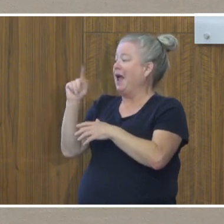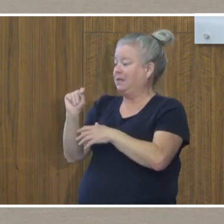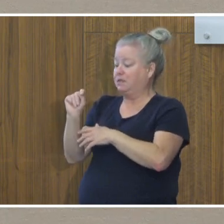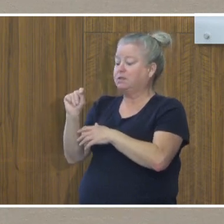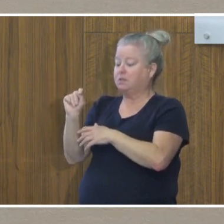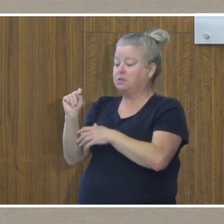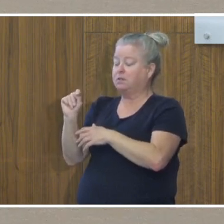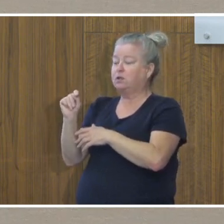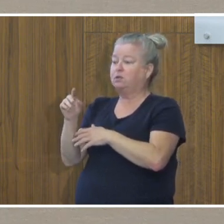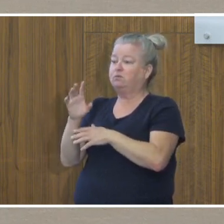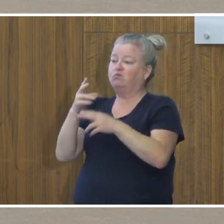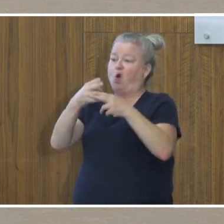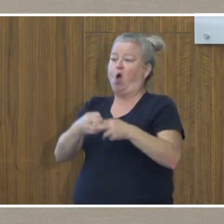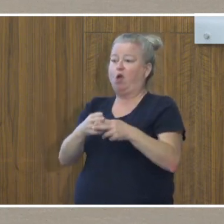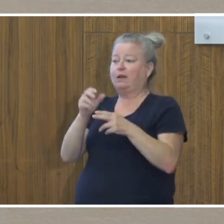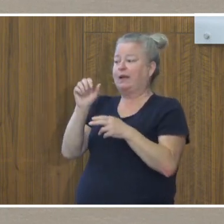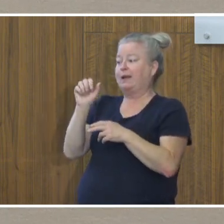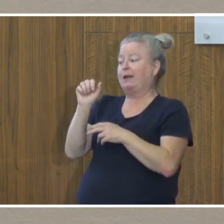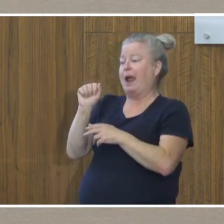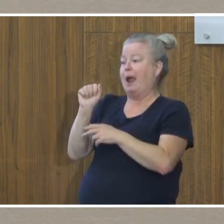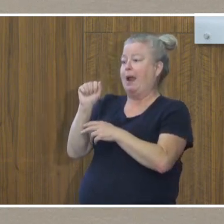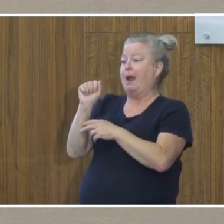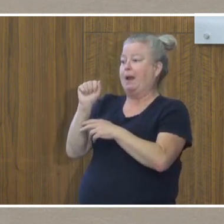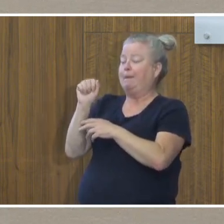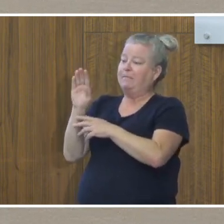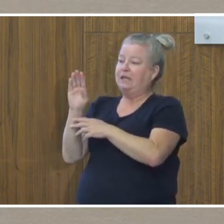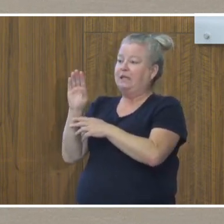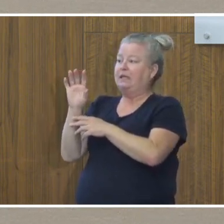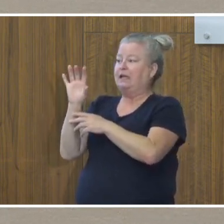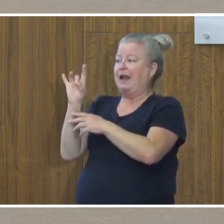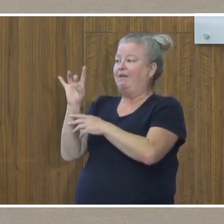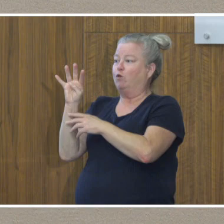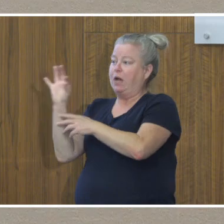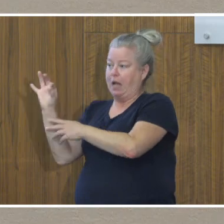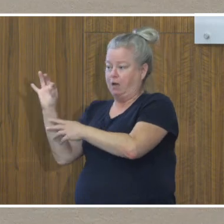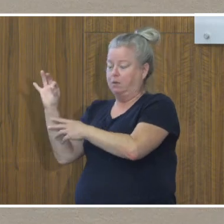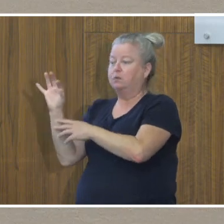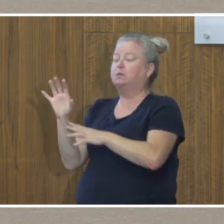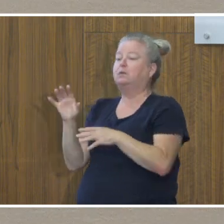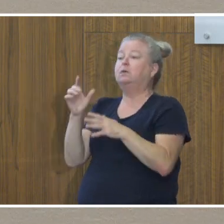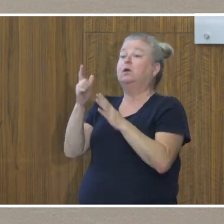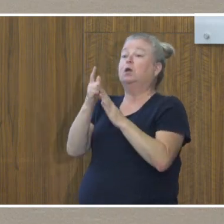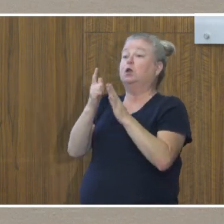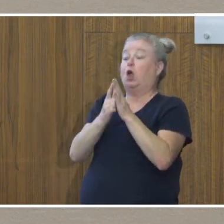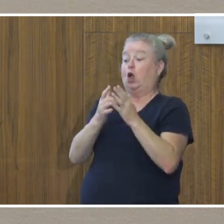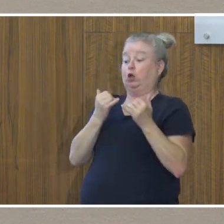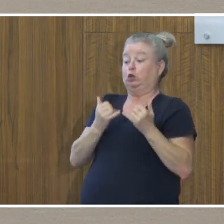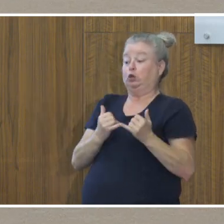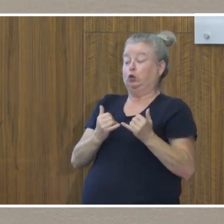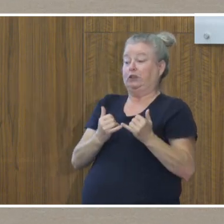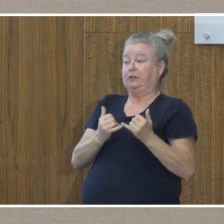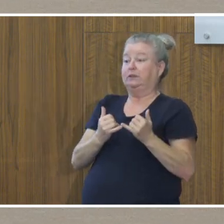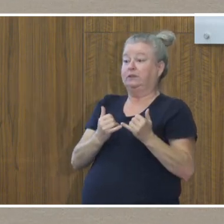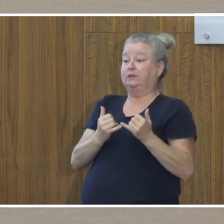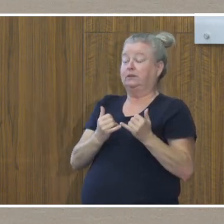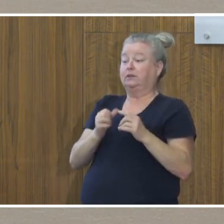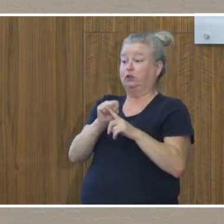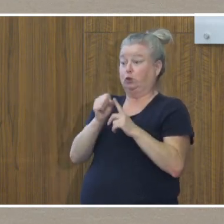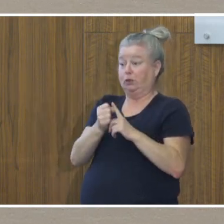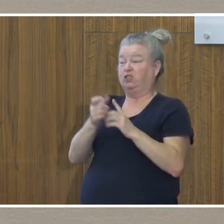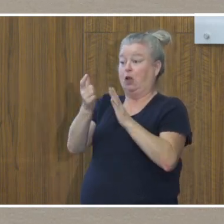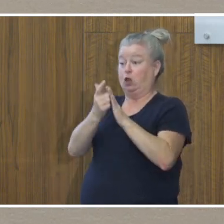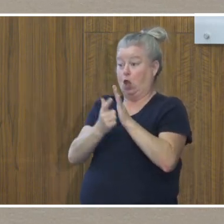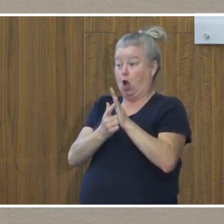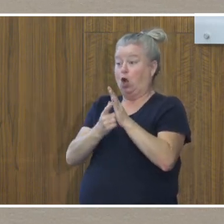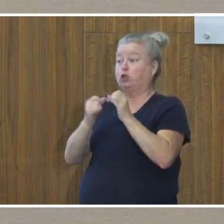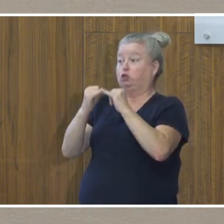Assembly Bill 849. The current situation and laws under which we're drawing